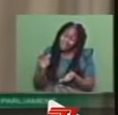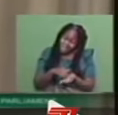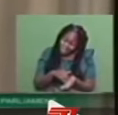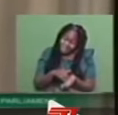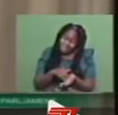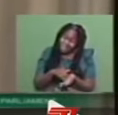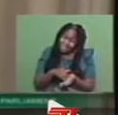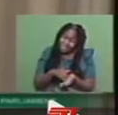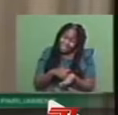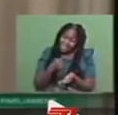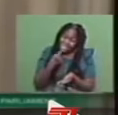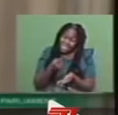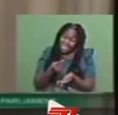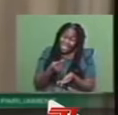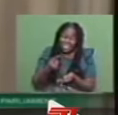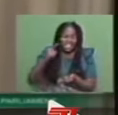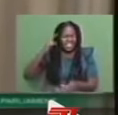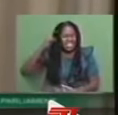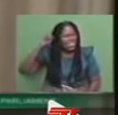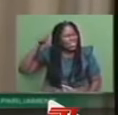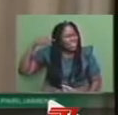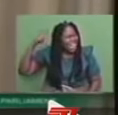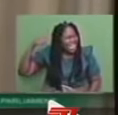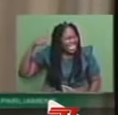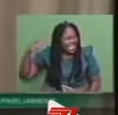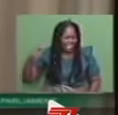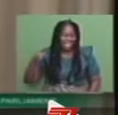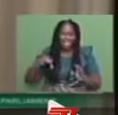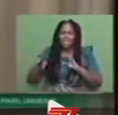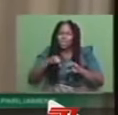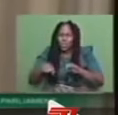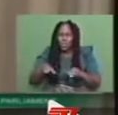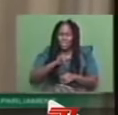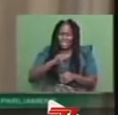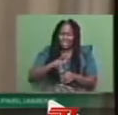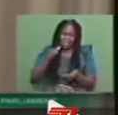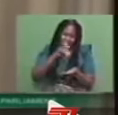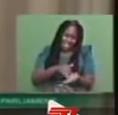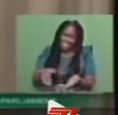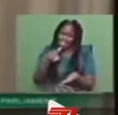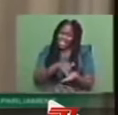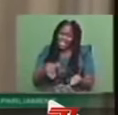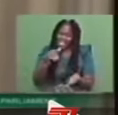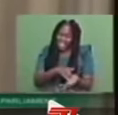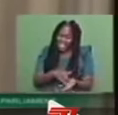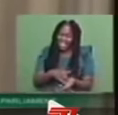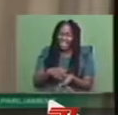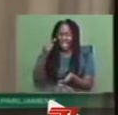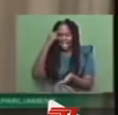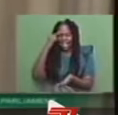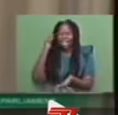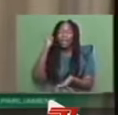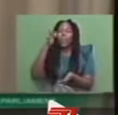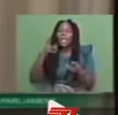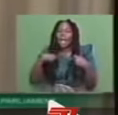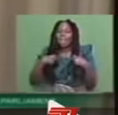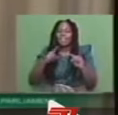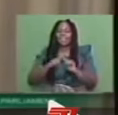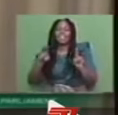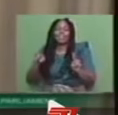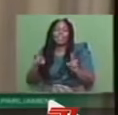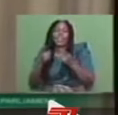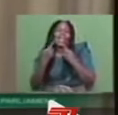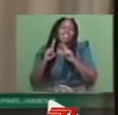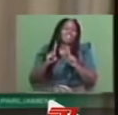insanity to do the same things over and over and over again and expect a different result. It's the same broken promises. For